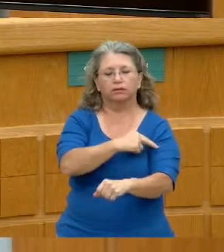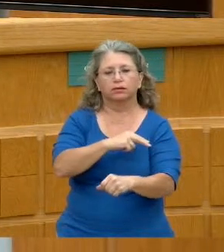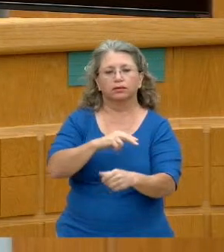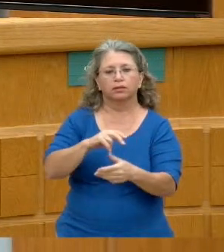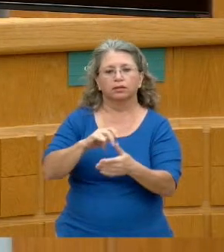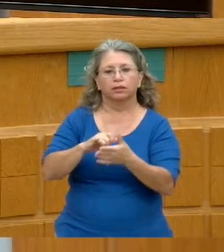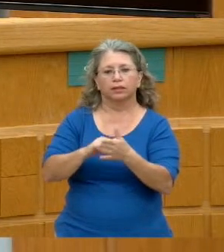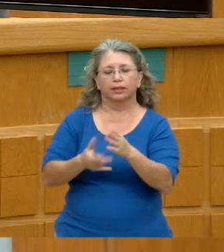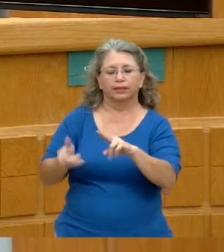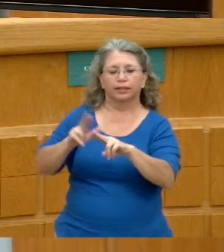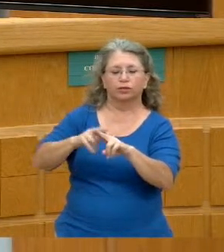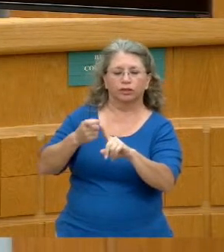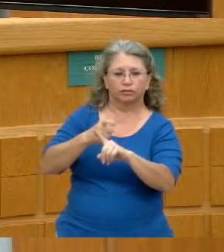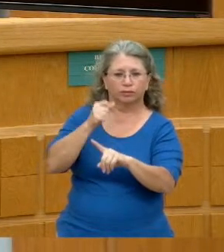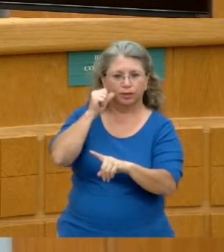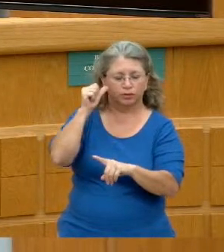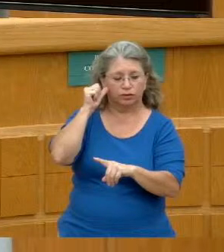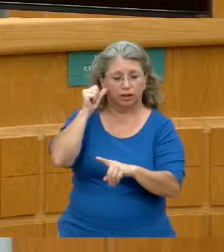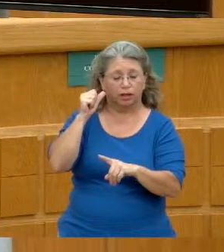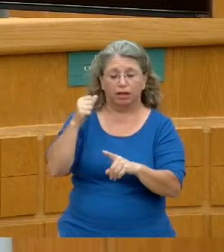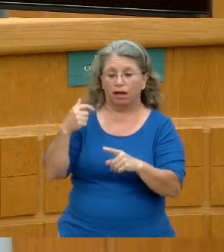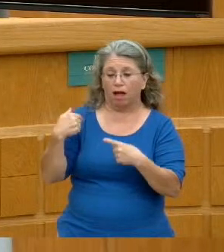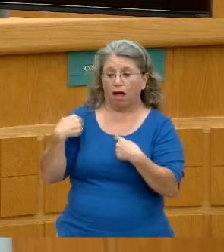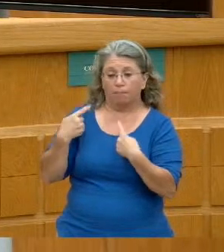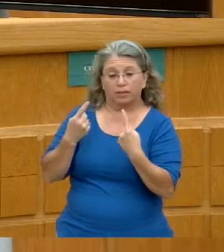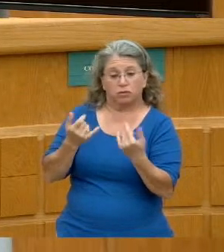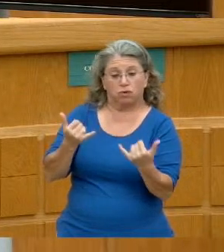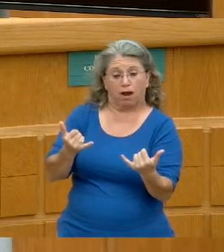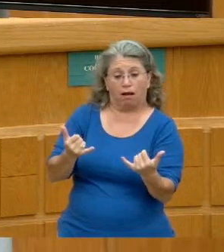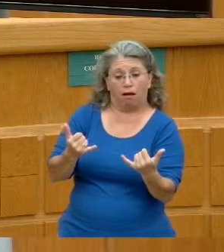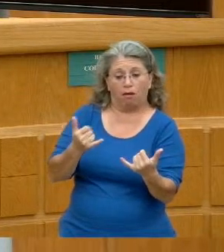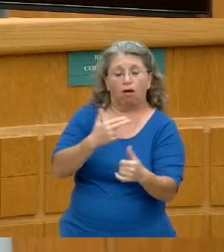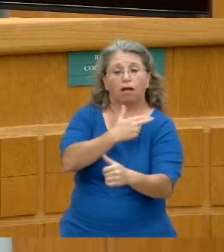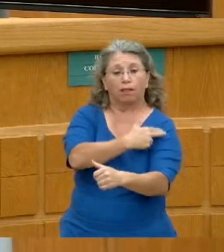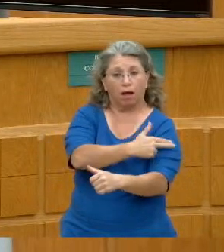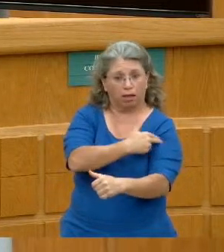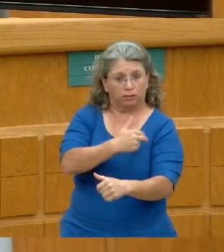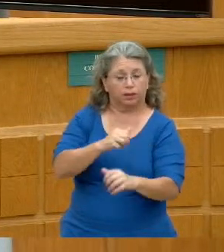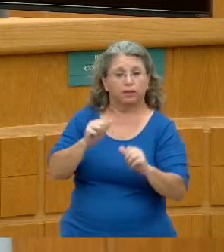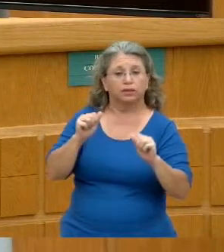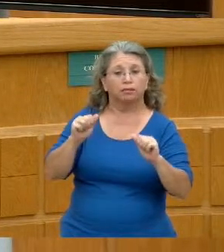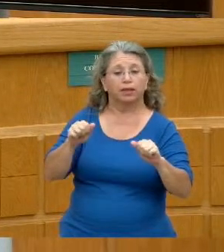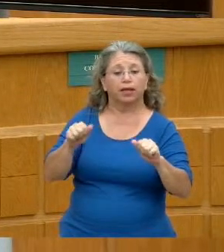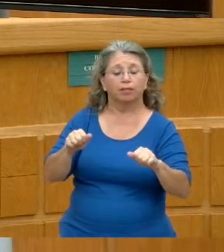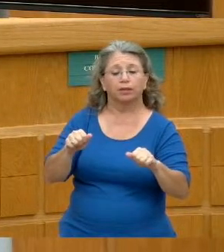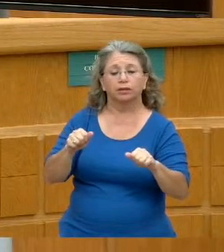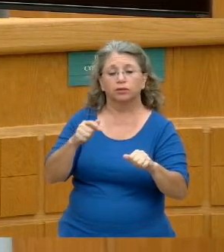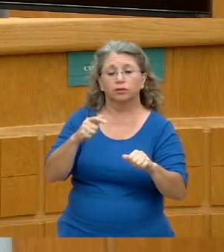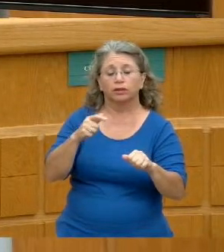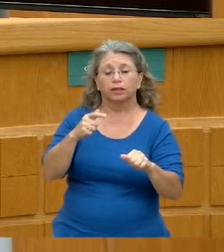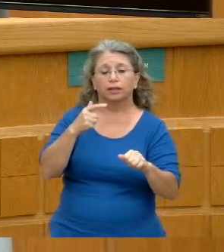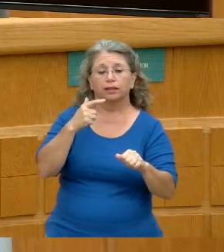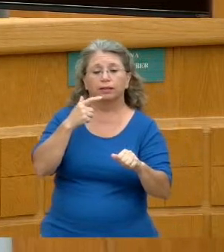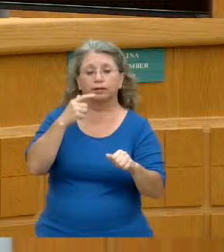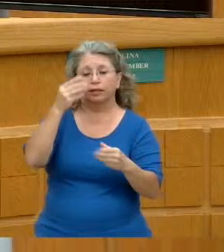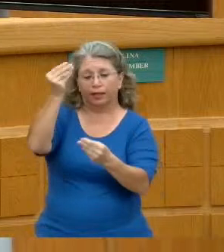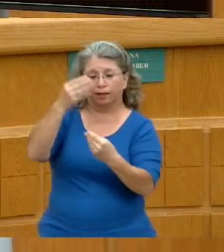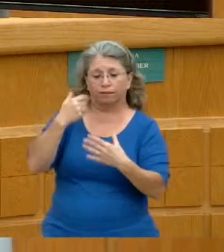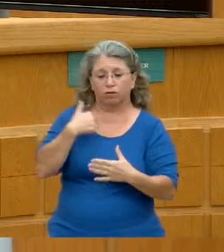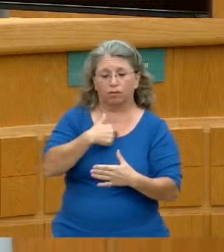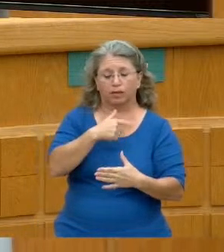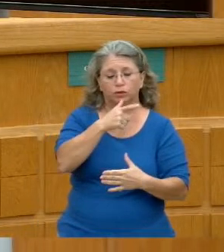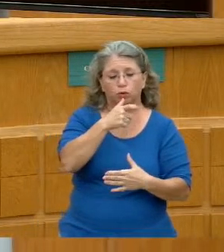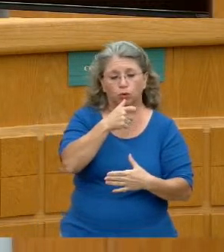yesterday. The hospitals up till now have been able to differentiate between who's a Nueces County resident and